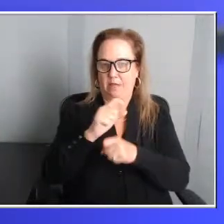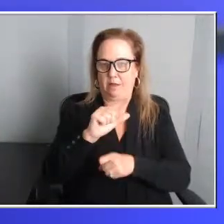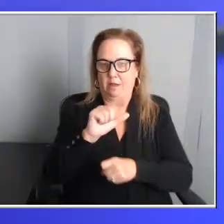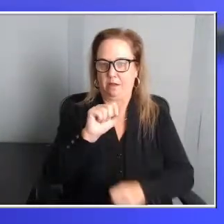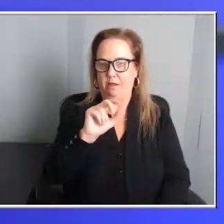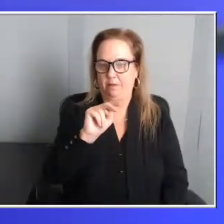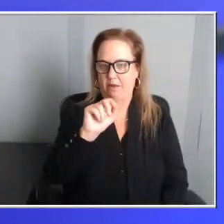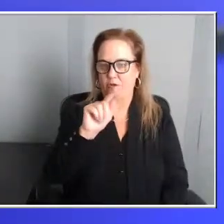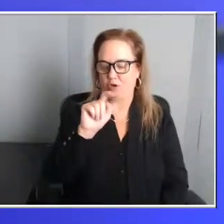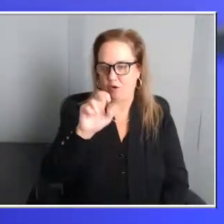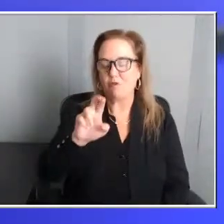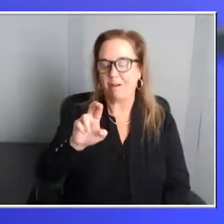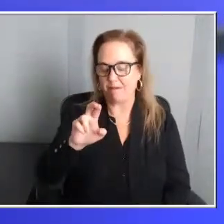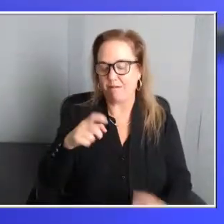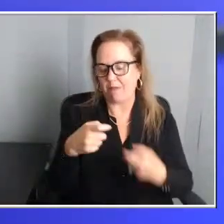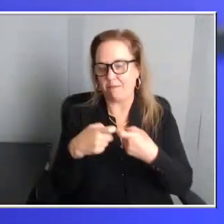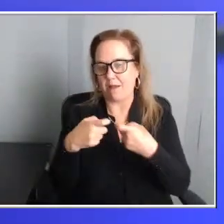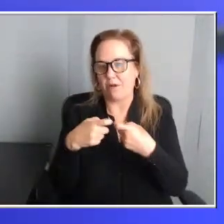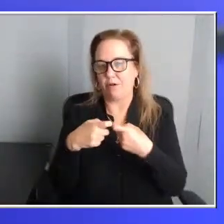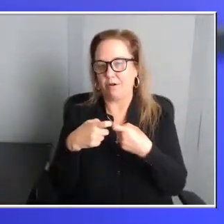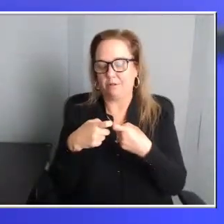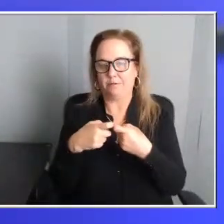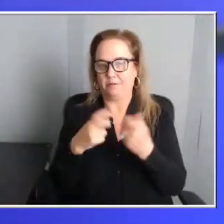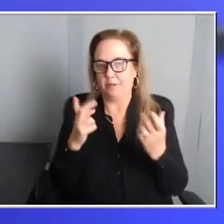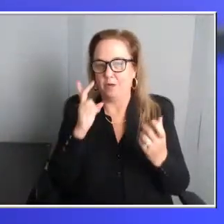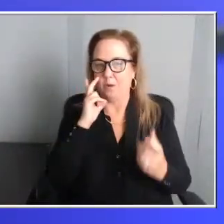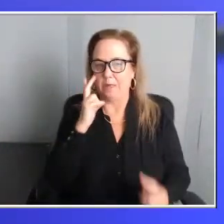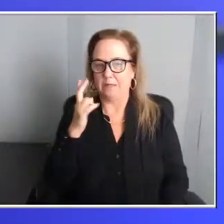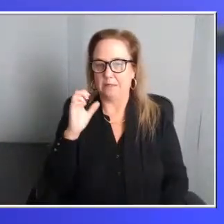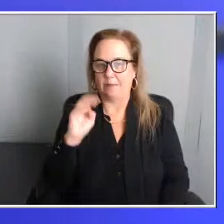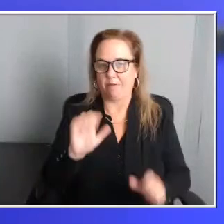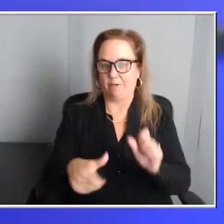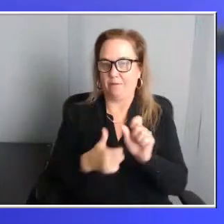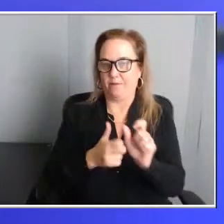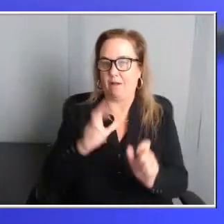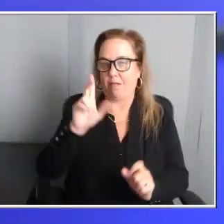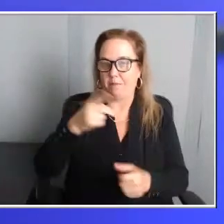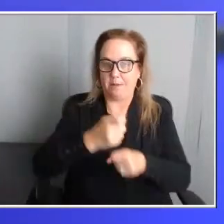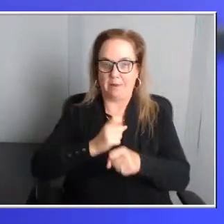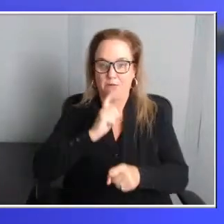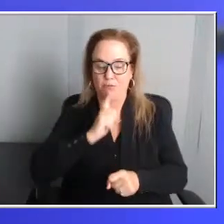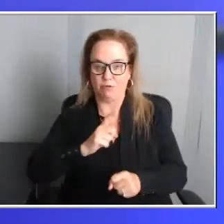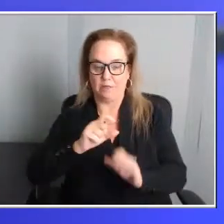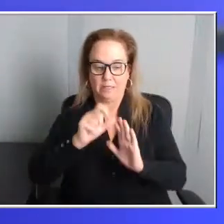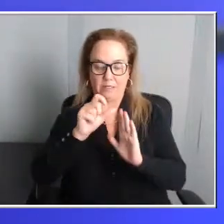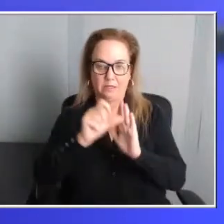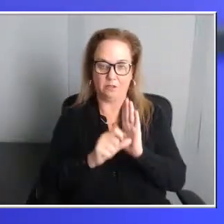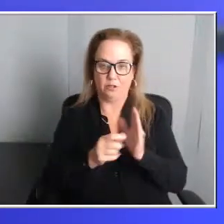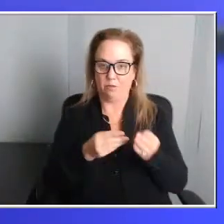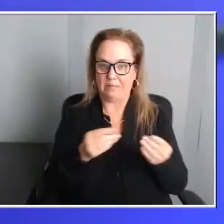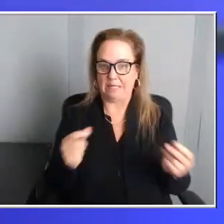skull. And then we saw him in follow-up to make sure that the incision was healing well, but